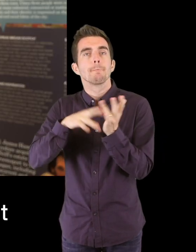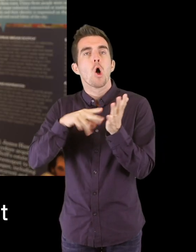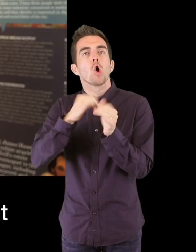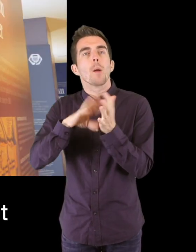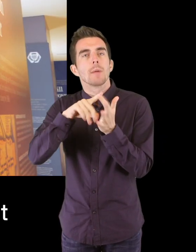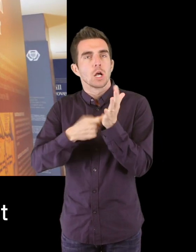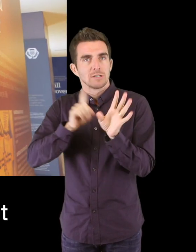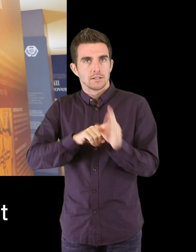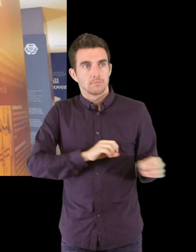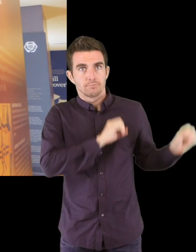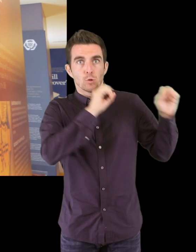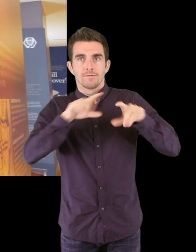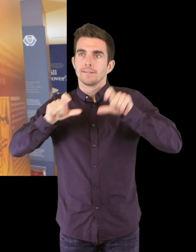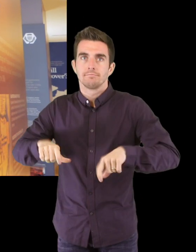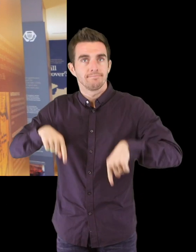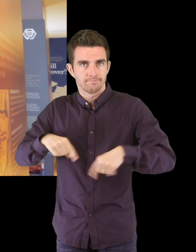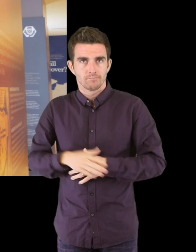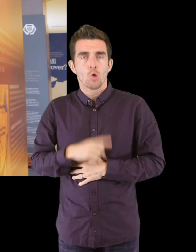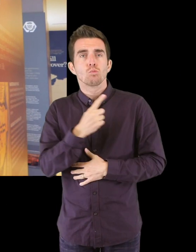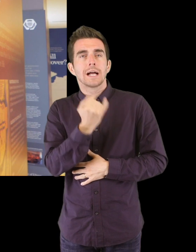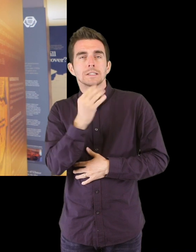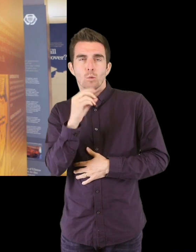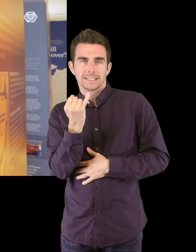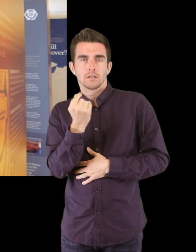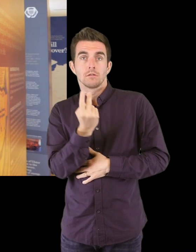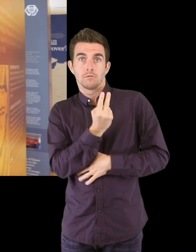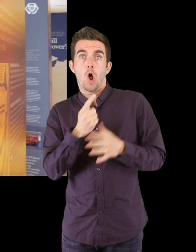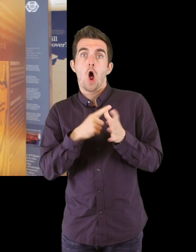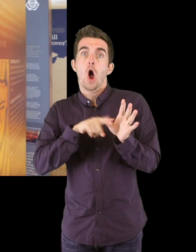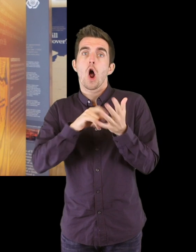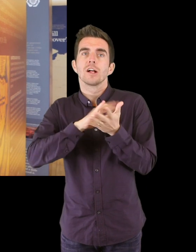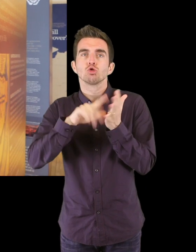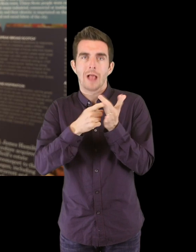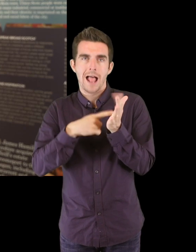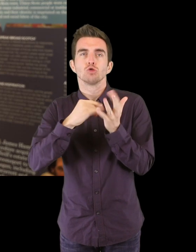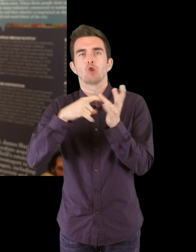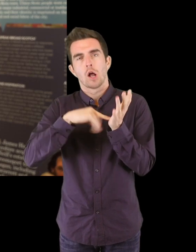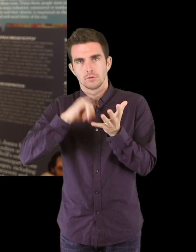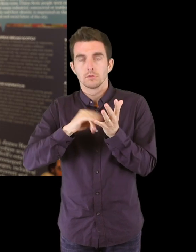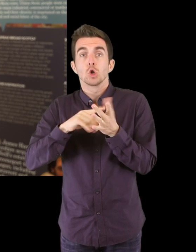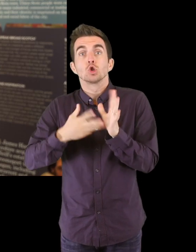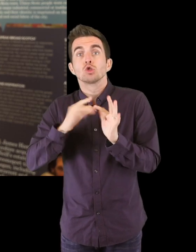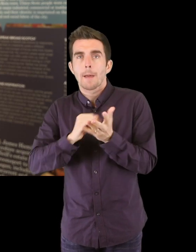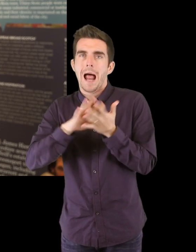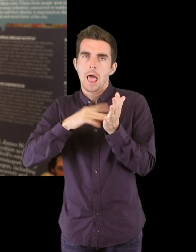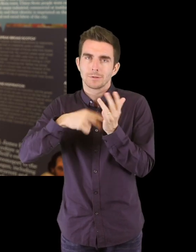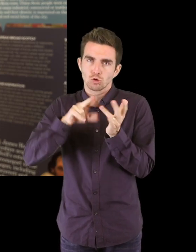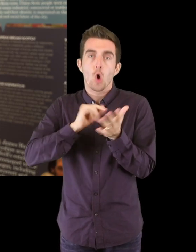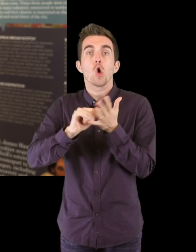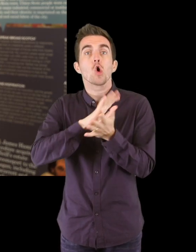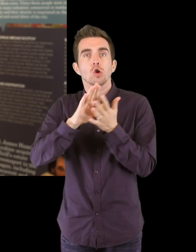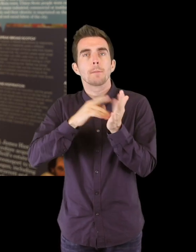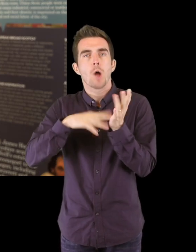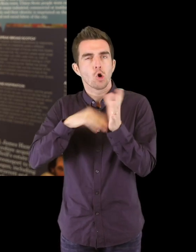Hamilton and Montgomery settlement. In 1606, two Ayrshire Scots, James Hamilton and Hugh Montgomery, received large grants